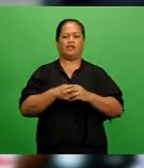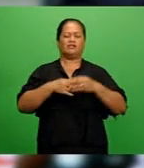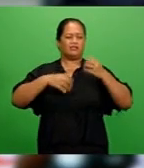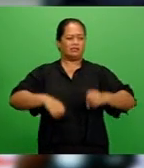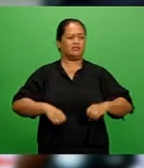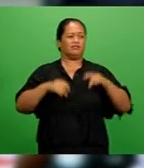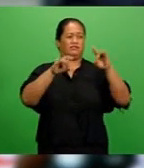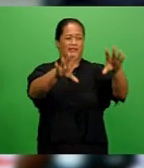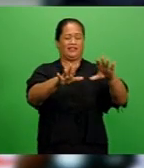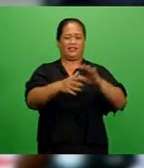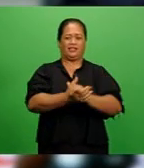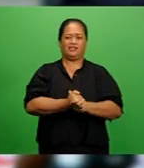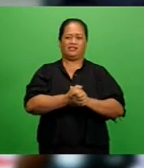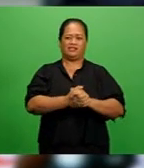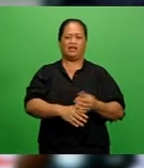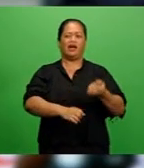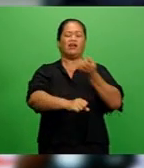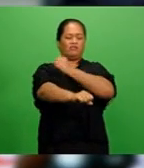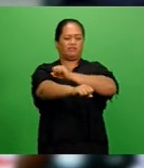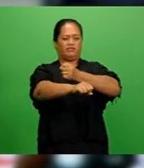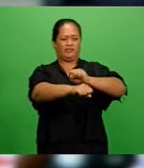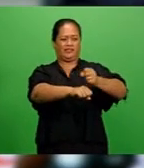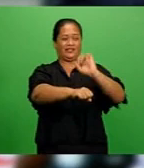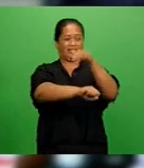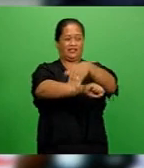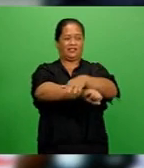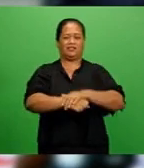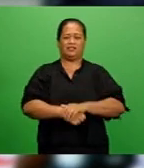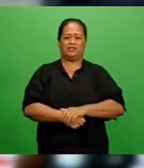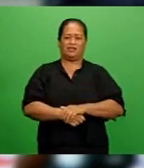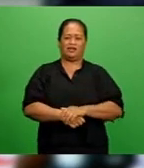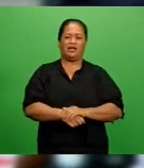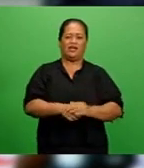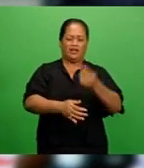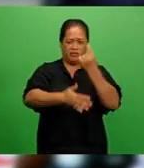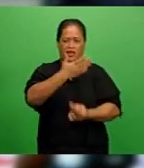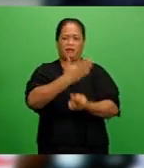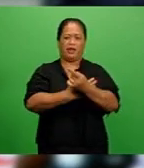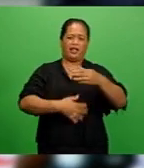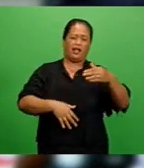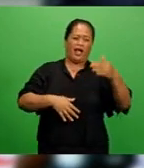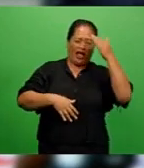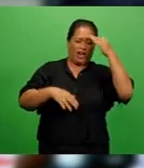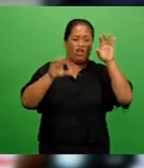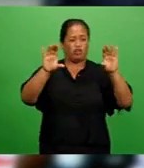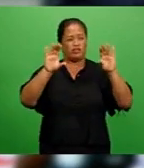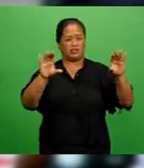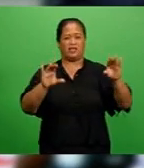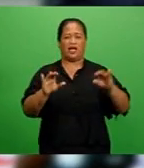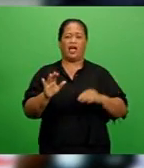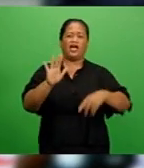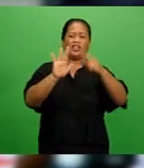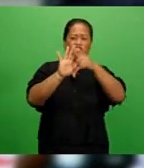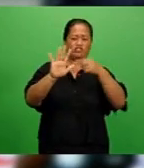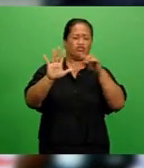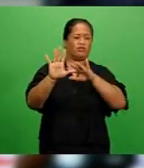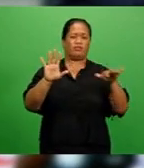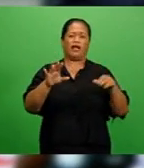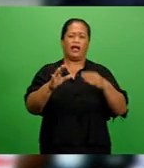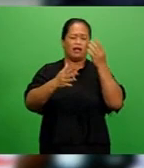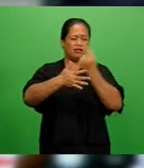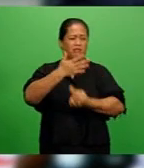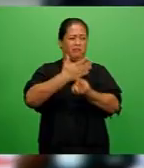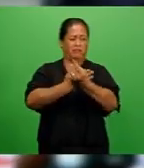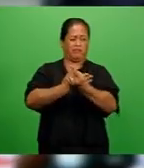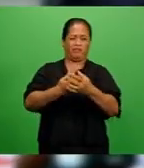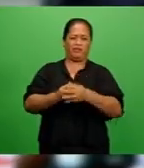abroad simultaneously will be a tricky act to juggle, but head coach Joe Rambele believes the program they've chalked out should get the job done